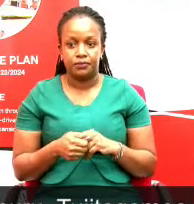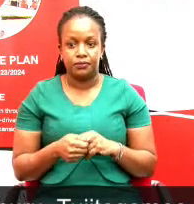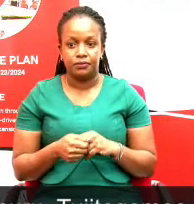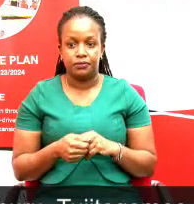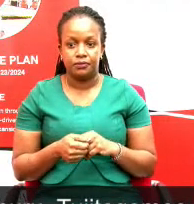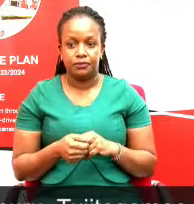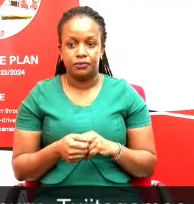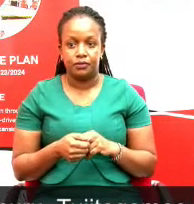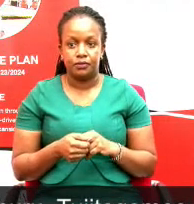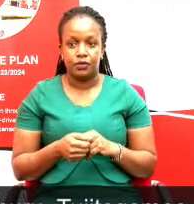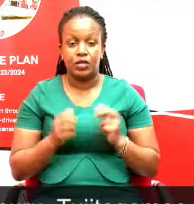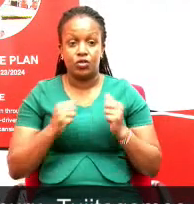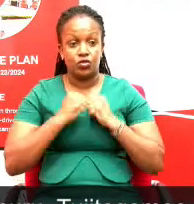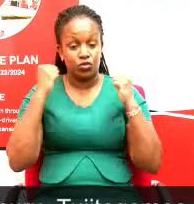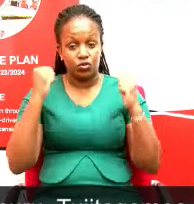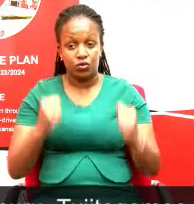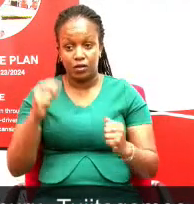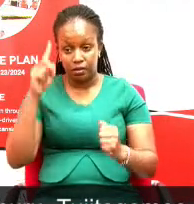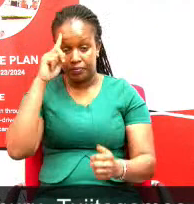We strongly believe that,